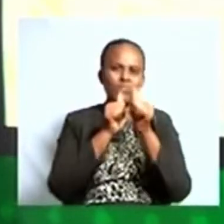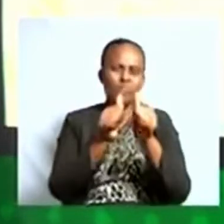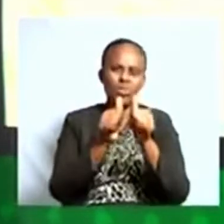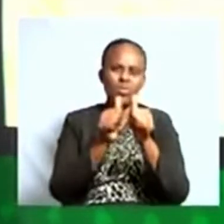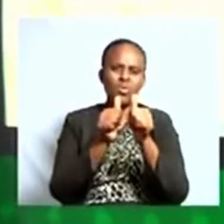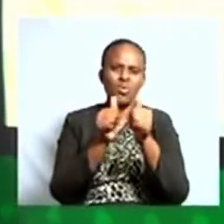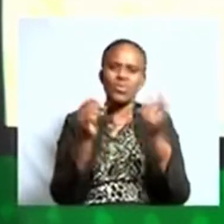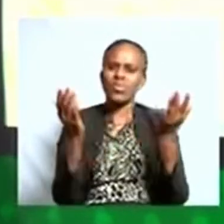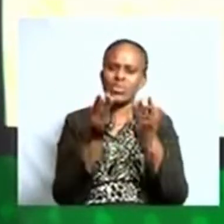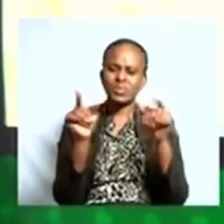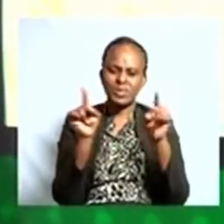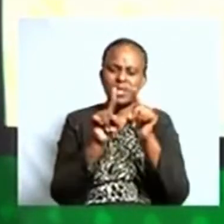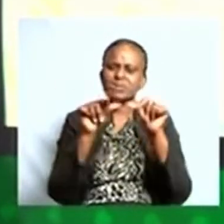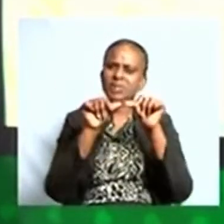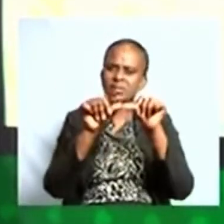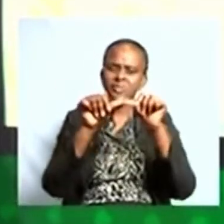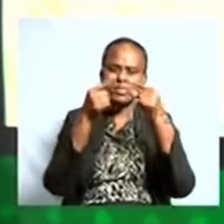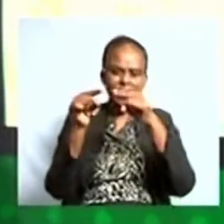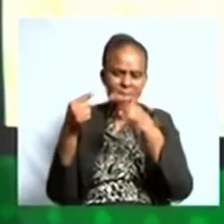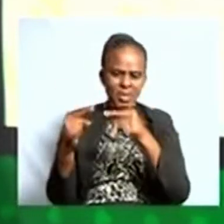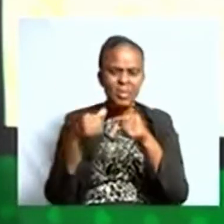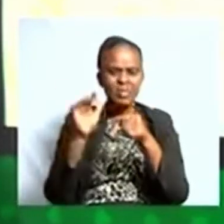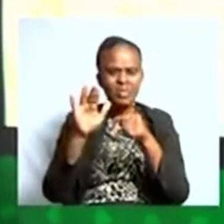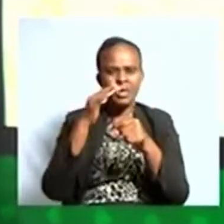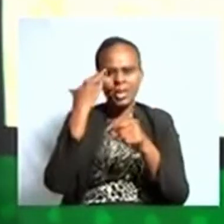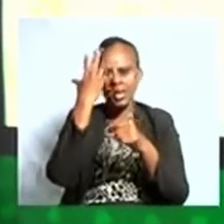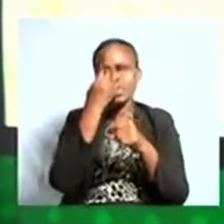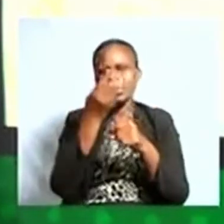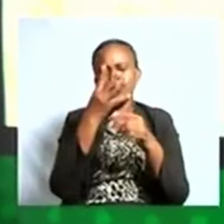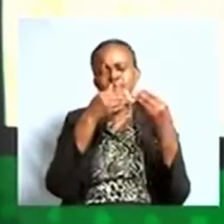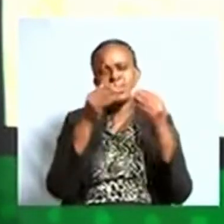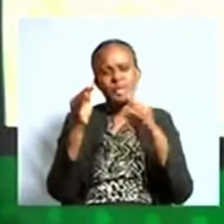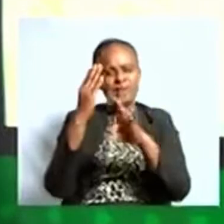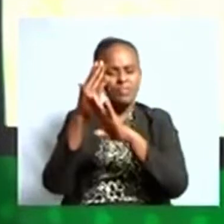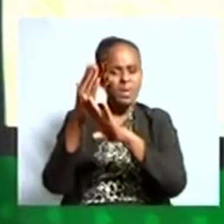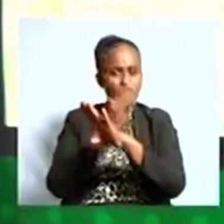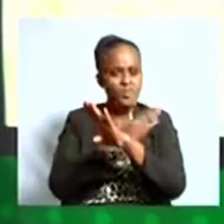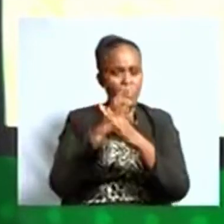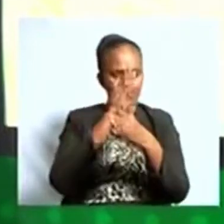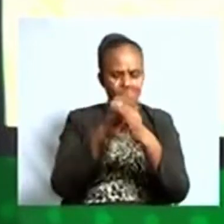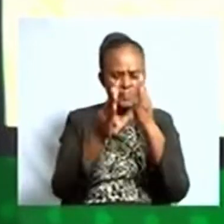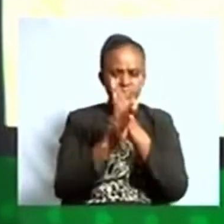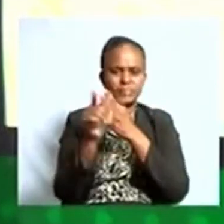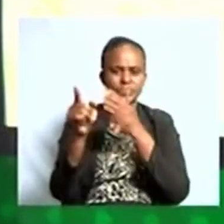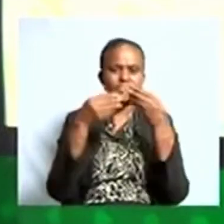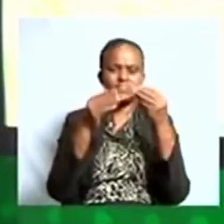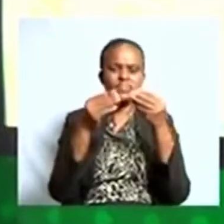there and is still going on, where a beautiful market, prior to the construction of this market,